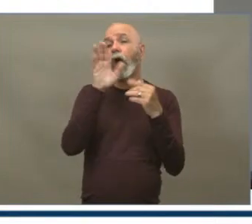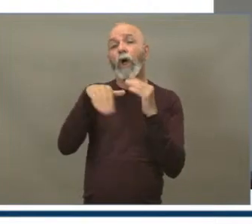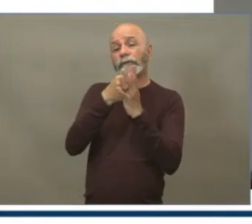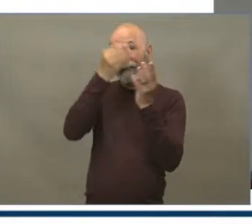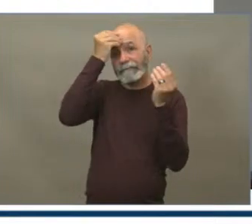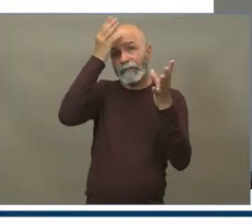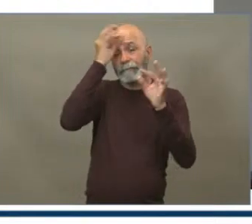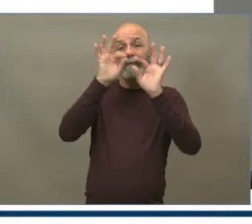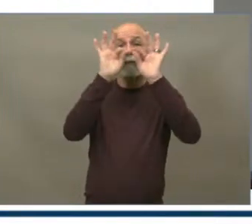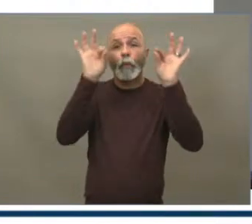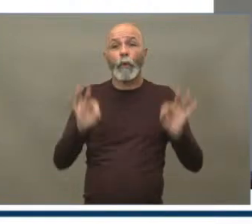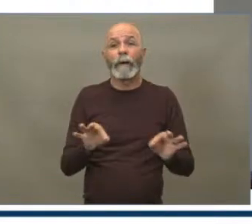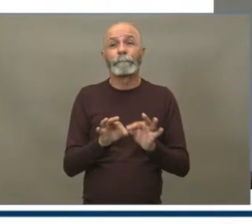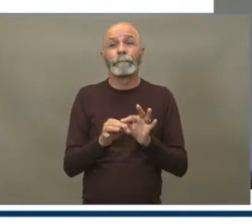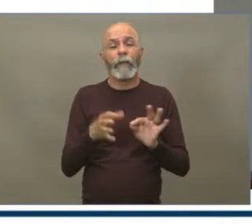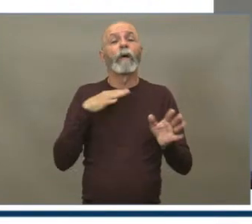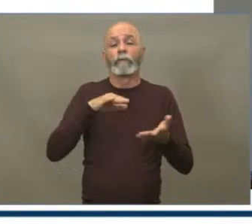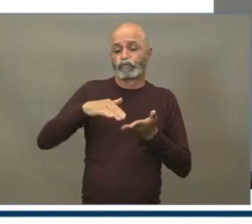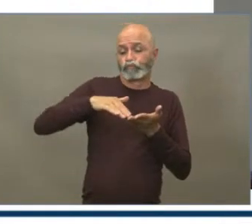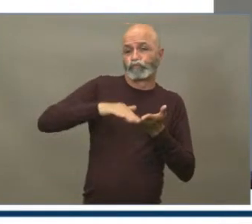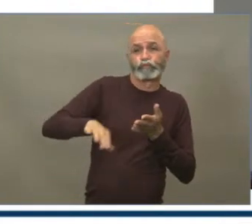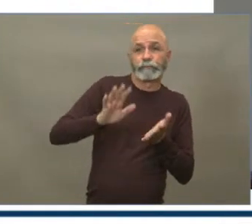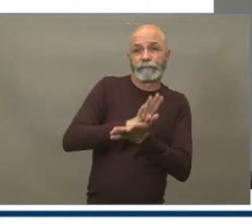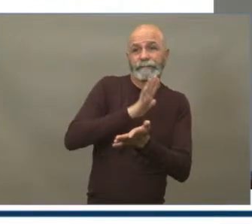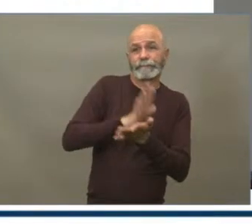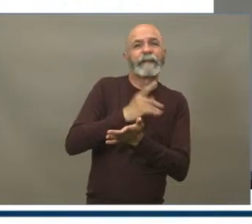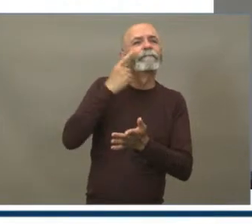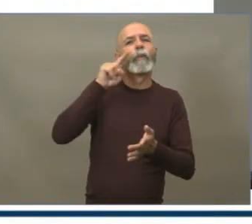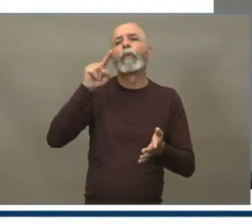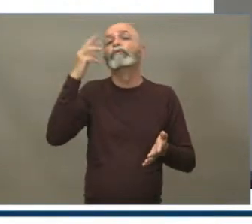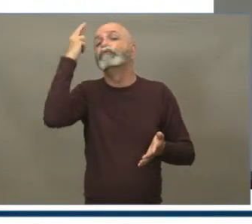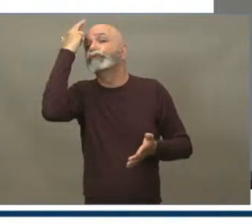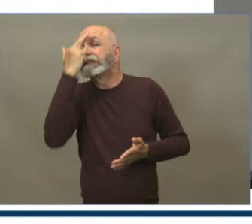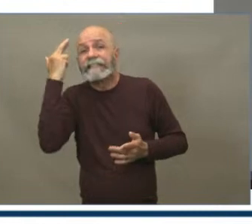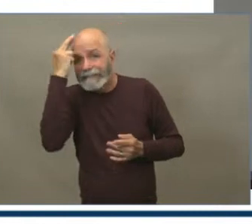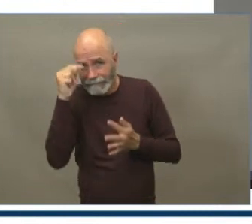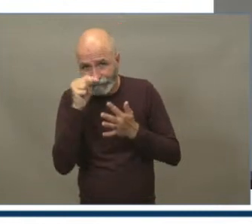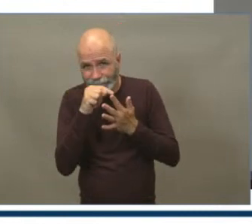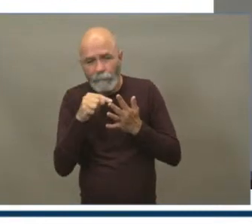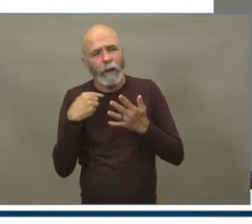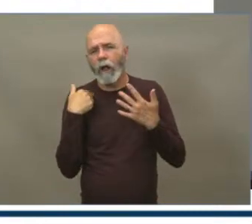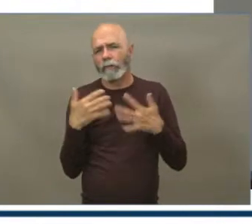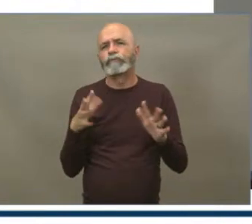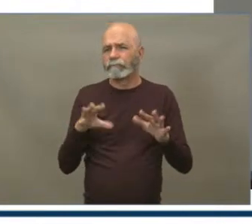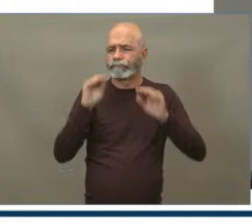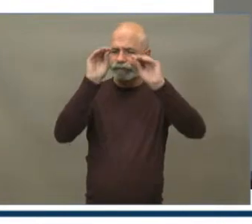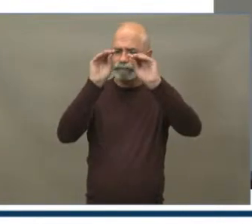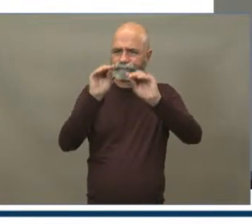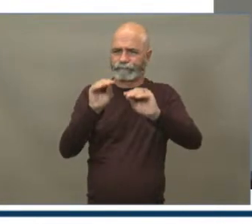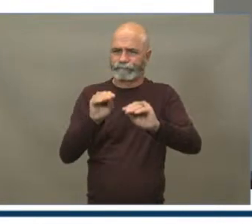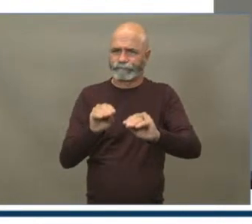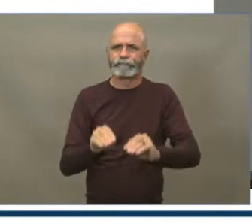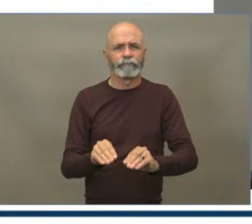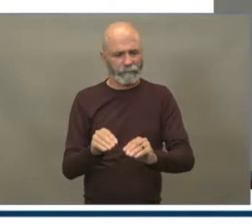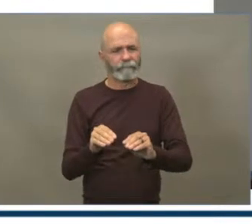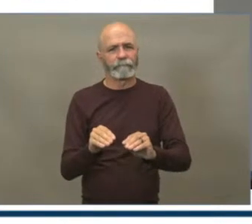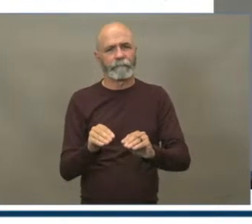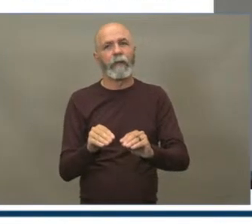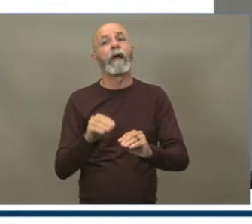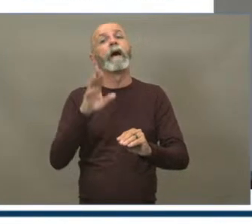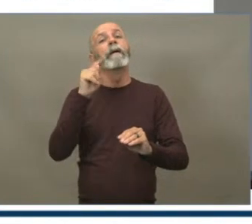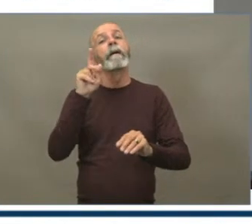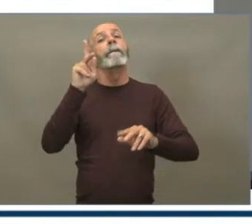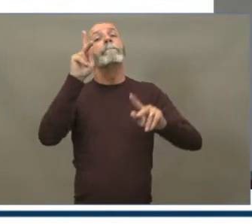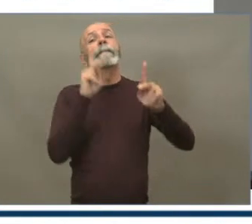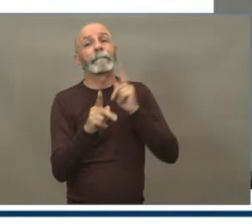the exception process has been in for other reasons. We've had that for months. So what we're saying is for these travel-related